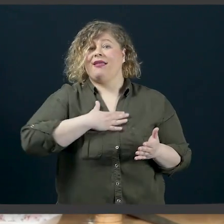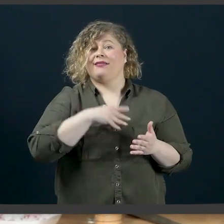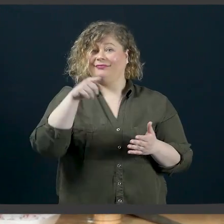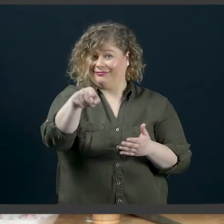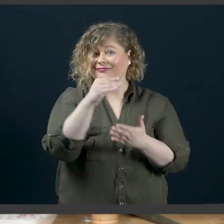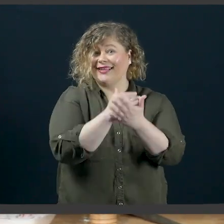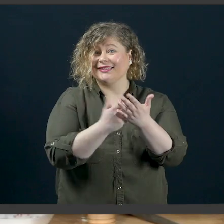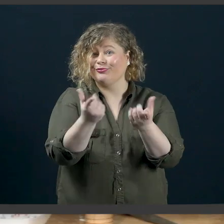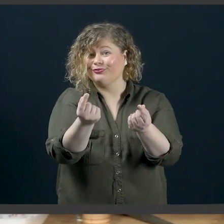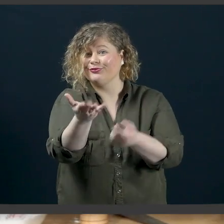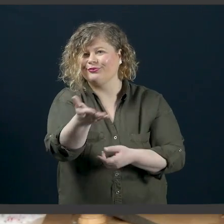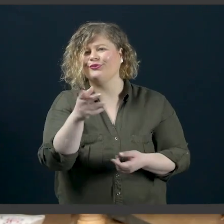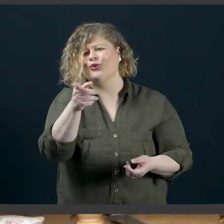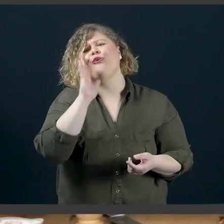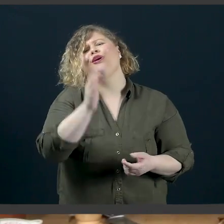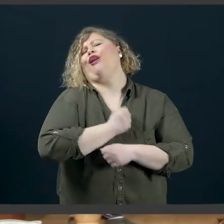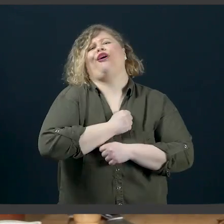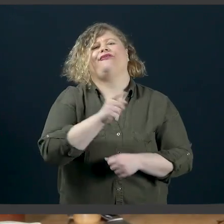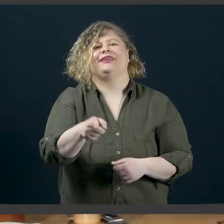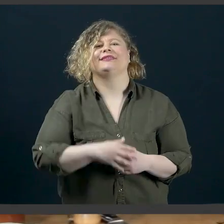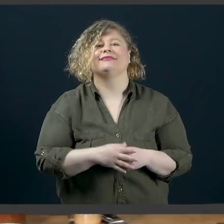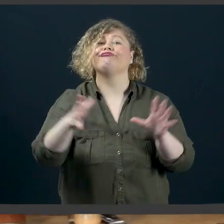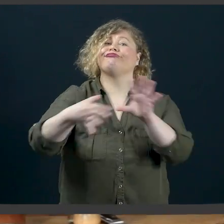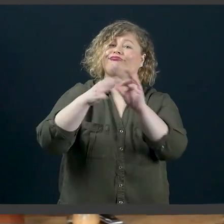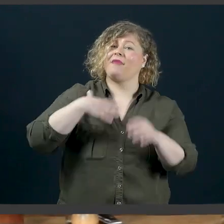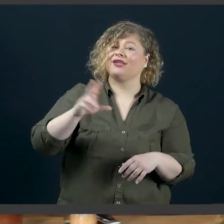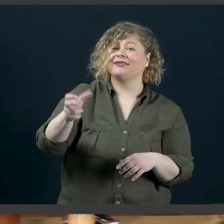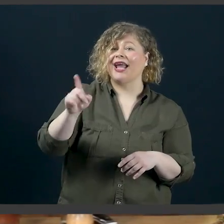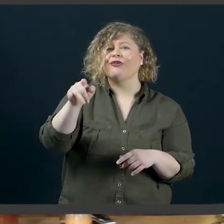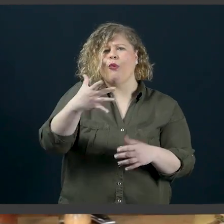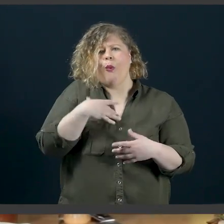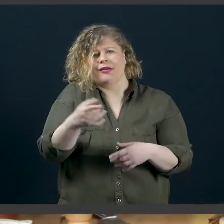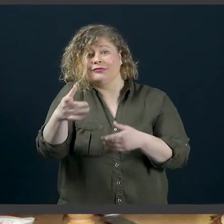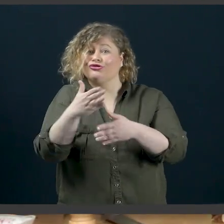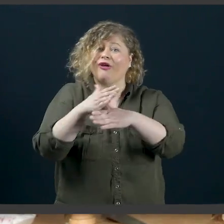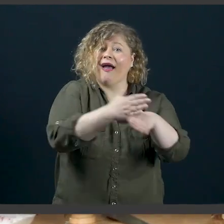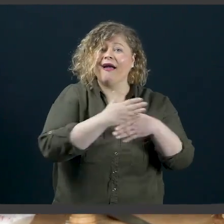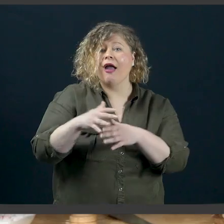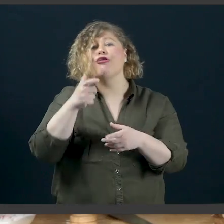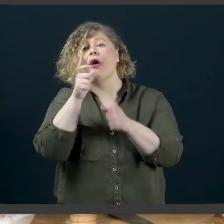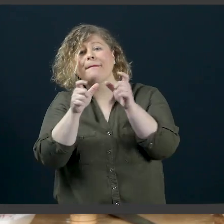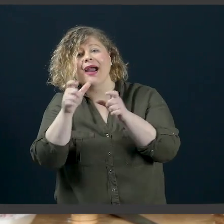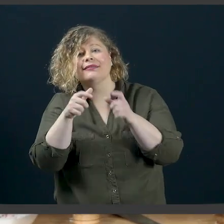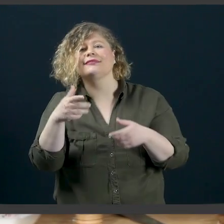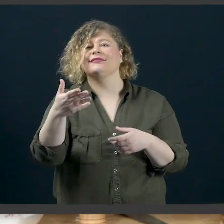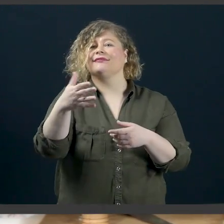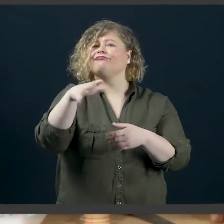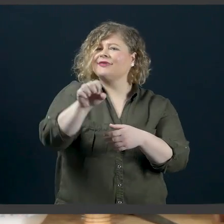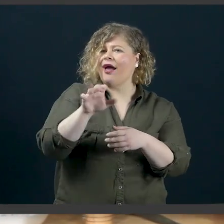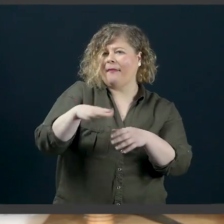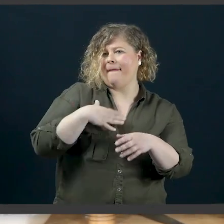So please make this recipe, you will love it. Subscribe to my channel if you want, like, share,